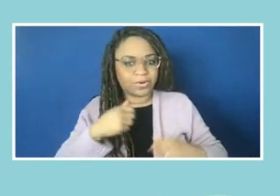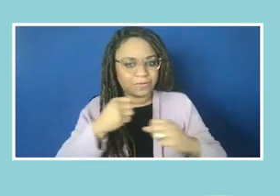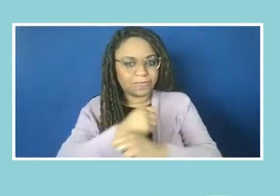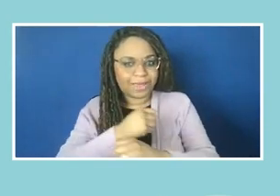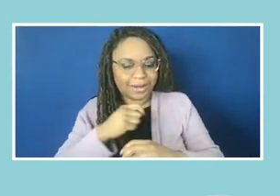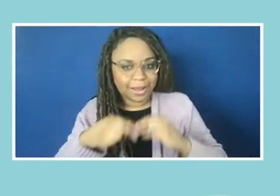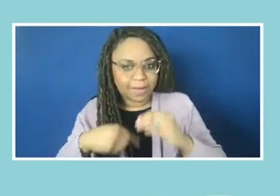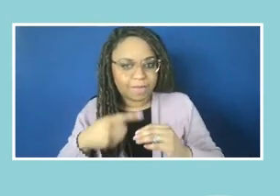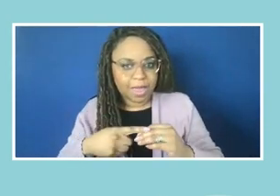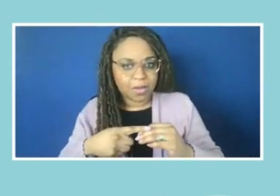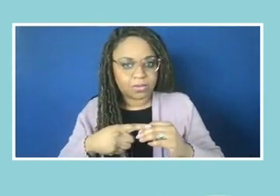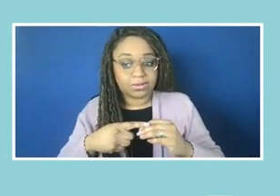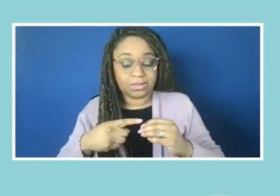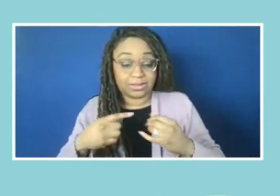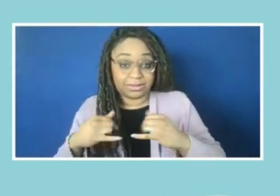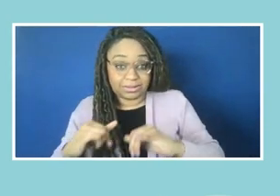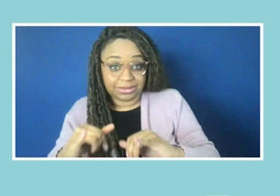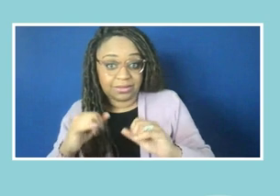initial